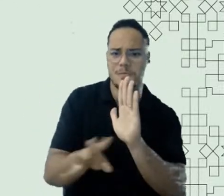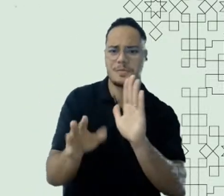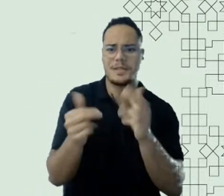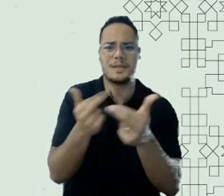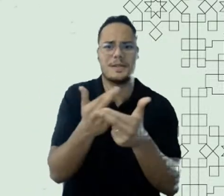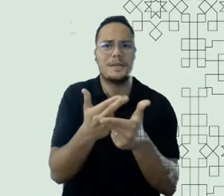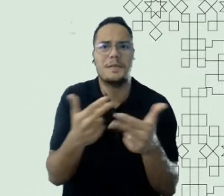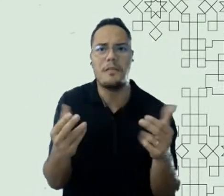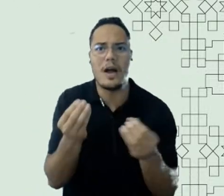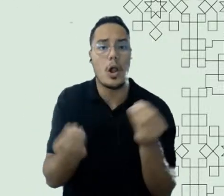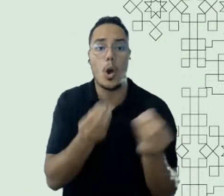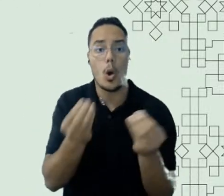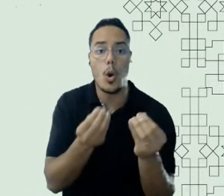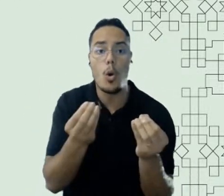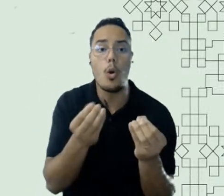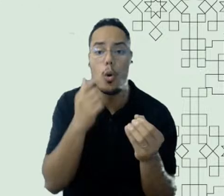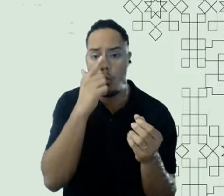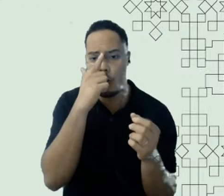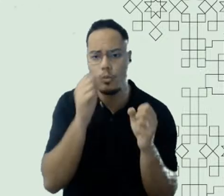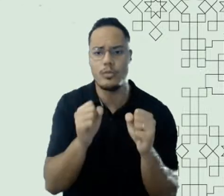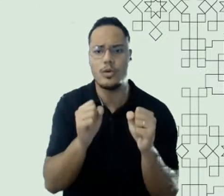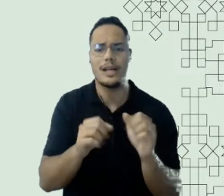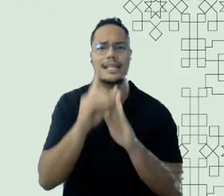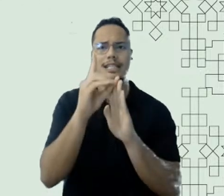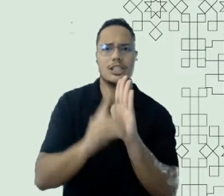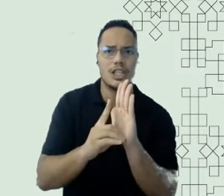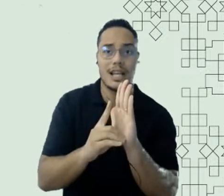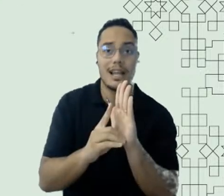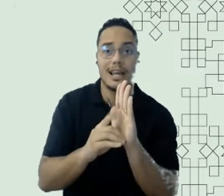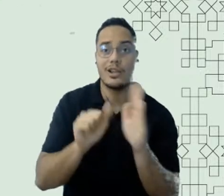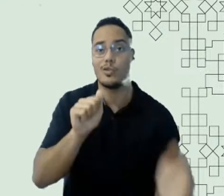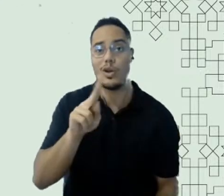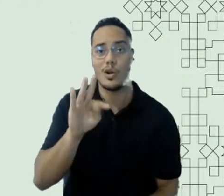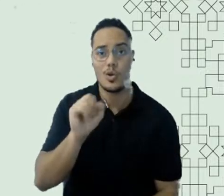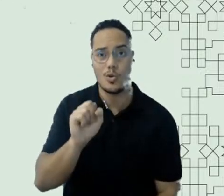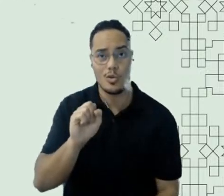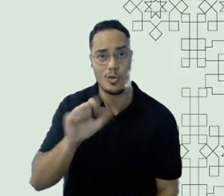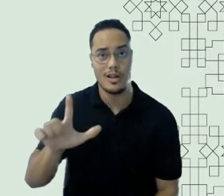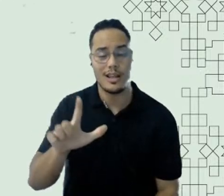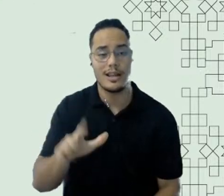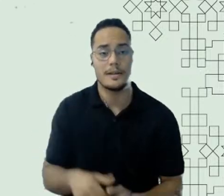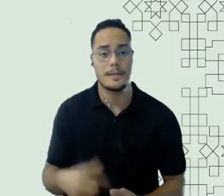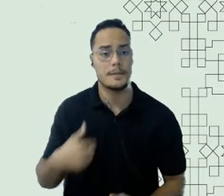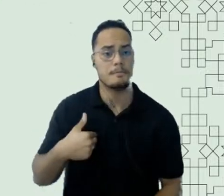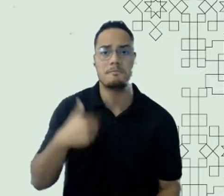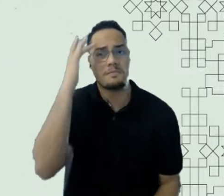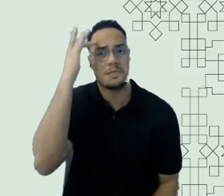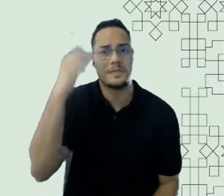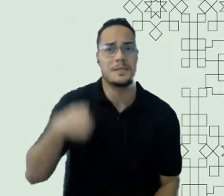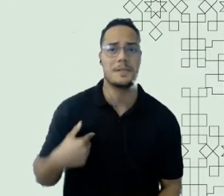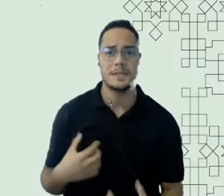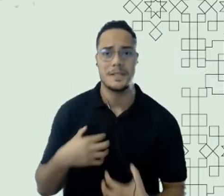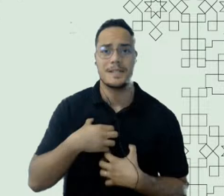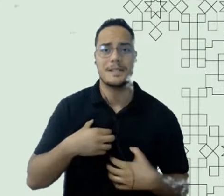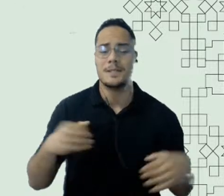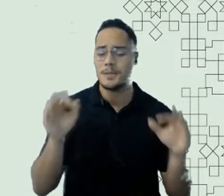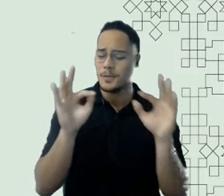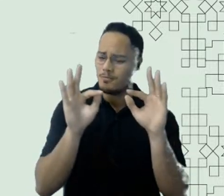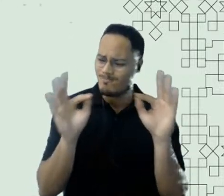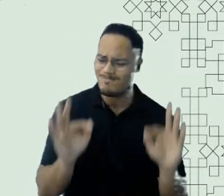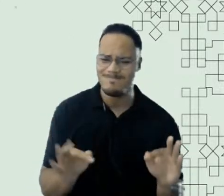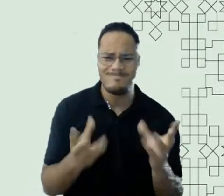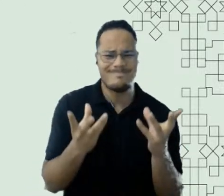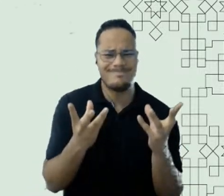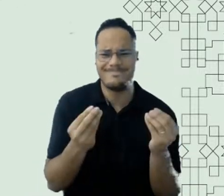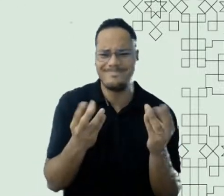issues. Yeah, I think that's all. And I'm really happy to have Sergio with us in